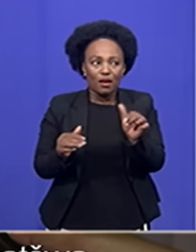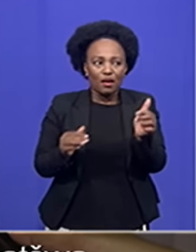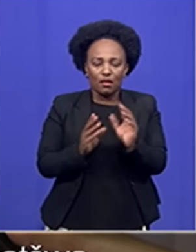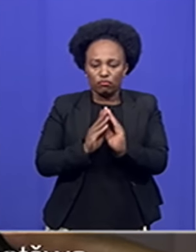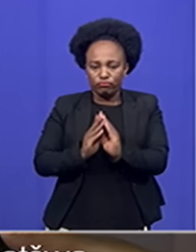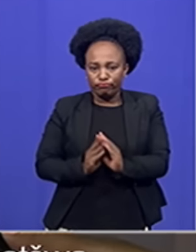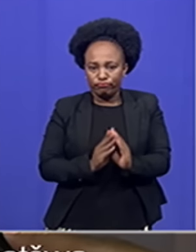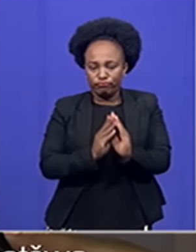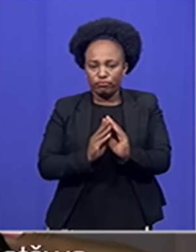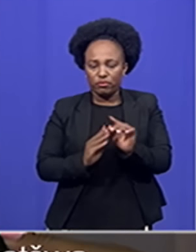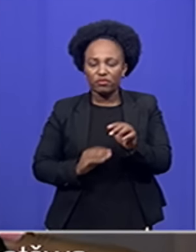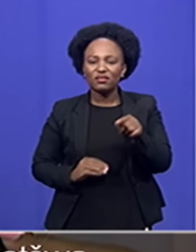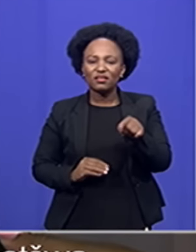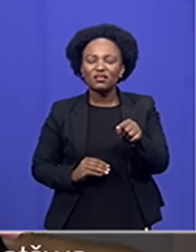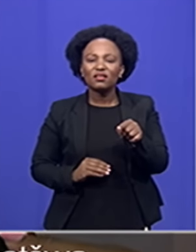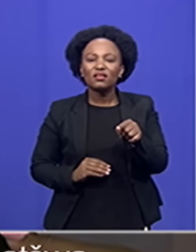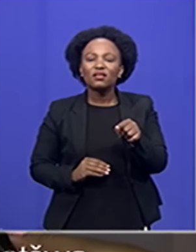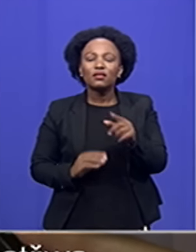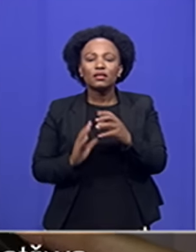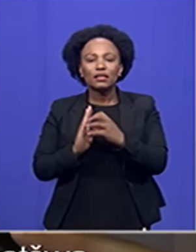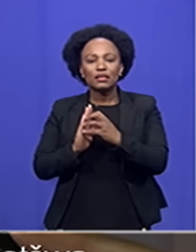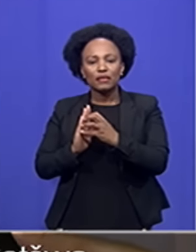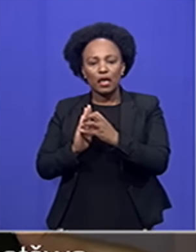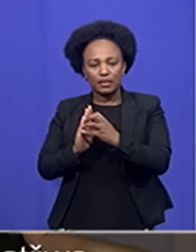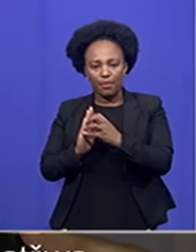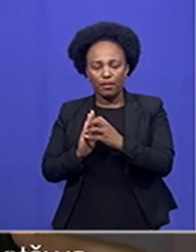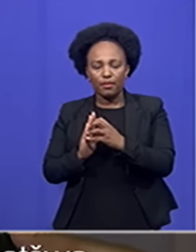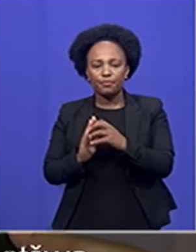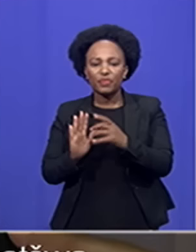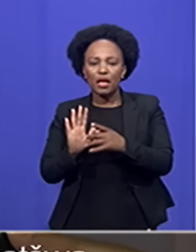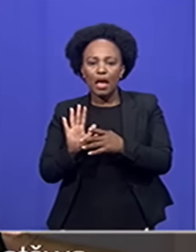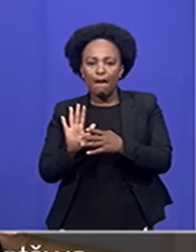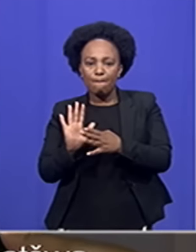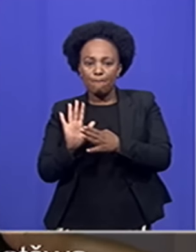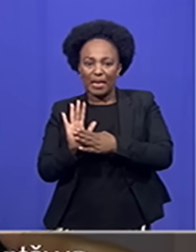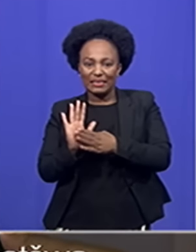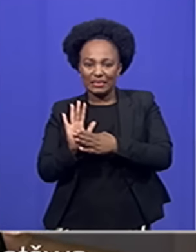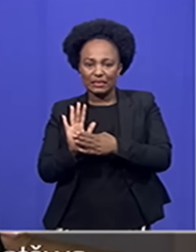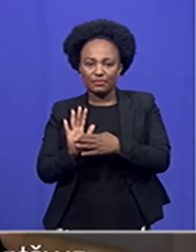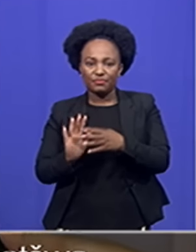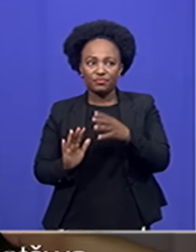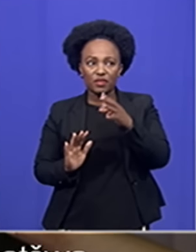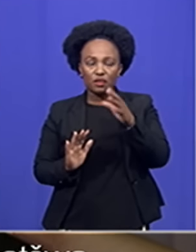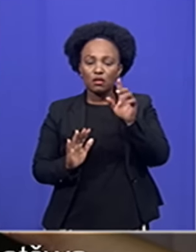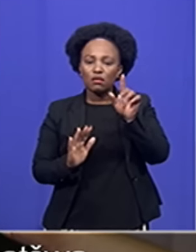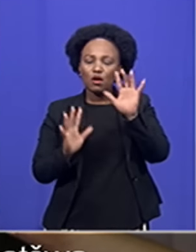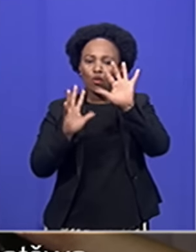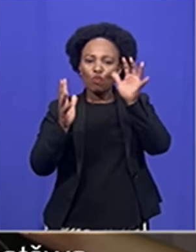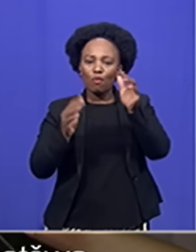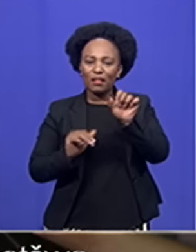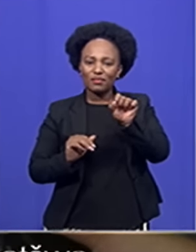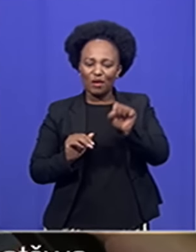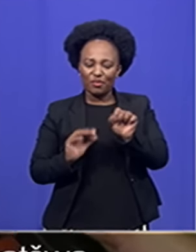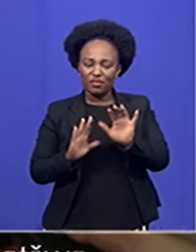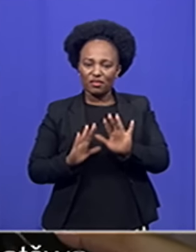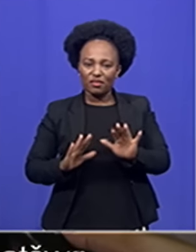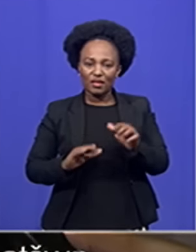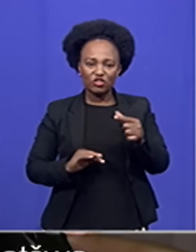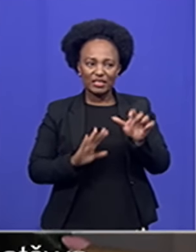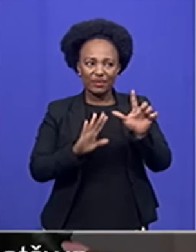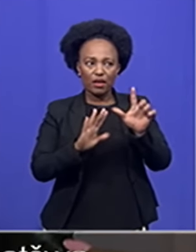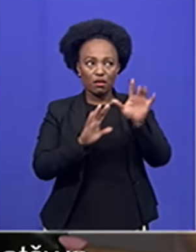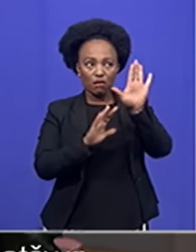e leng goreng sekao BRICS ke dinaga tsa the global south fela G7 ke the